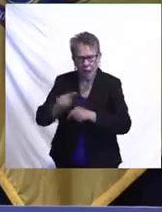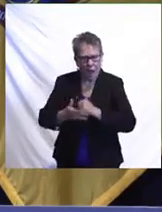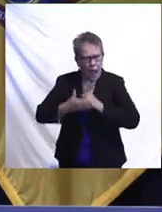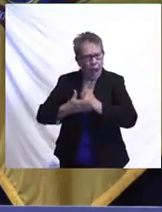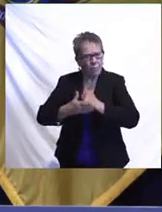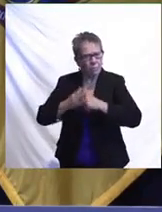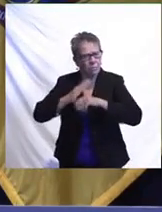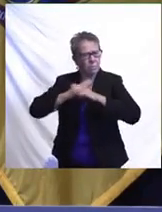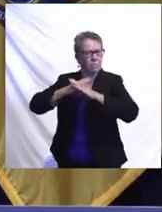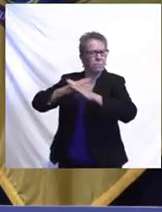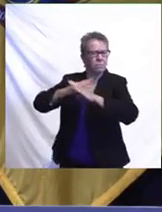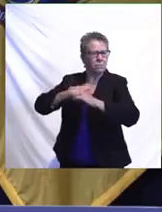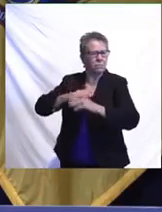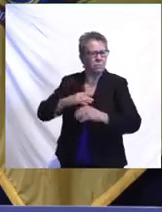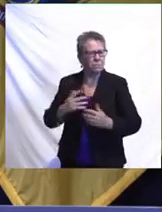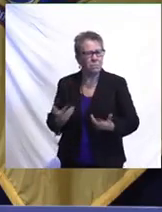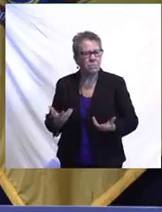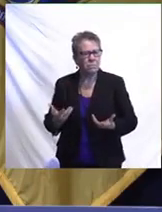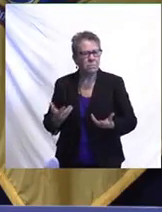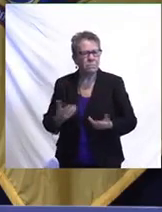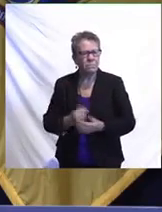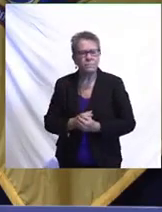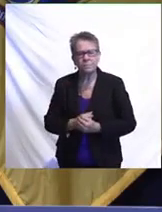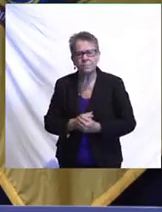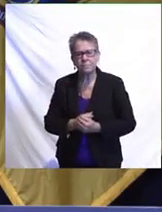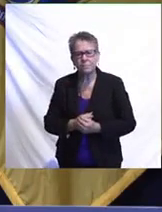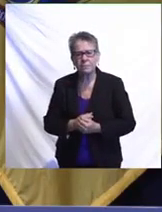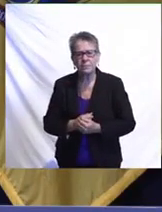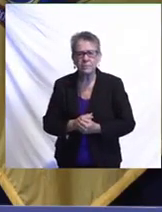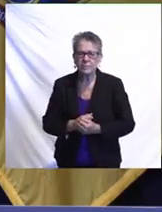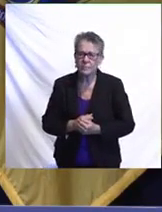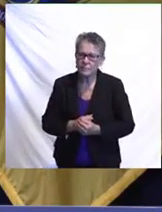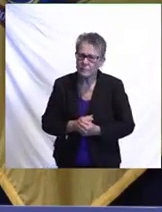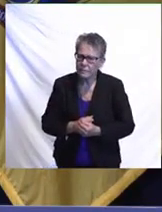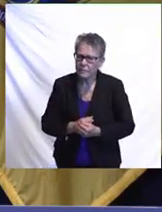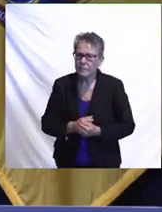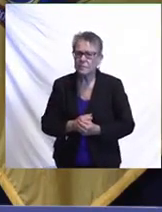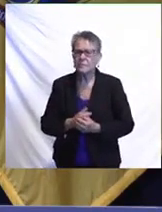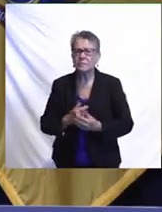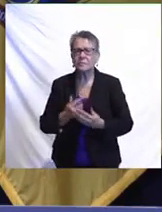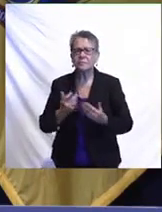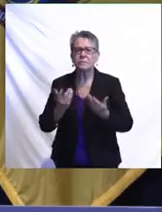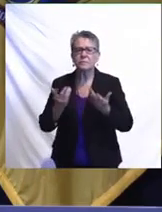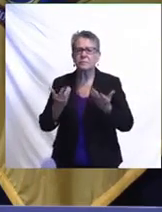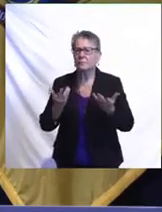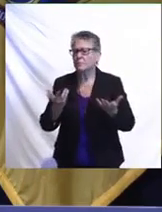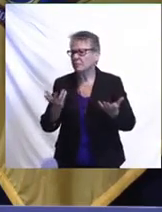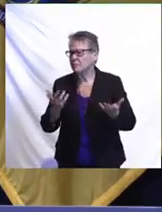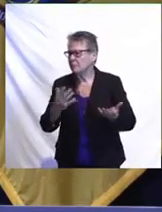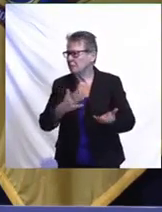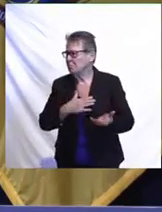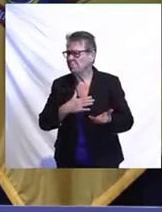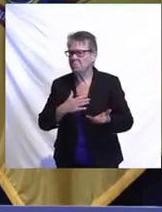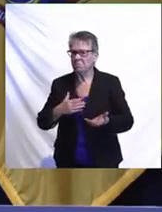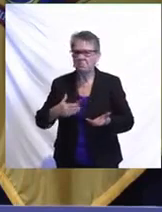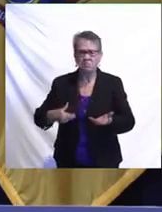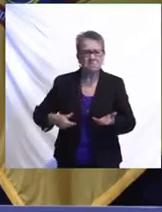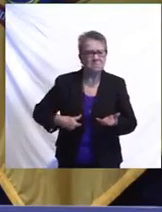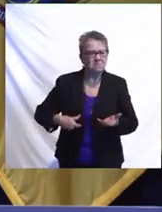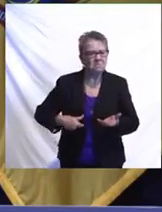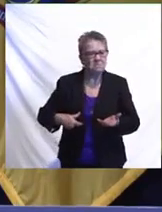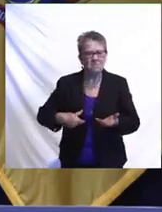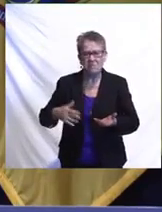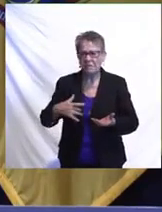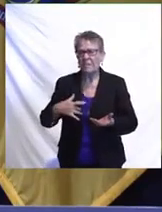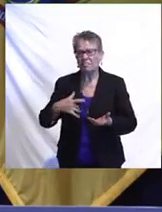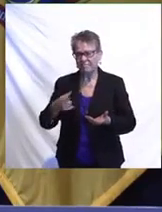the folks you're with. My second answer, and then I'm going to defer to the experts, is I think this is going to be with us. I think my operating assumption